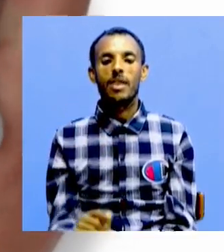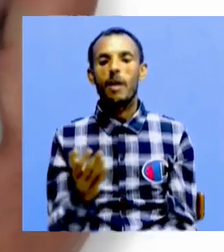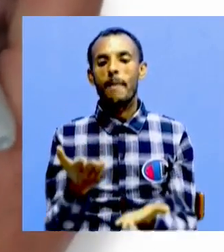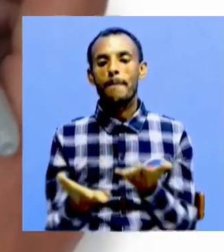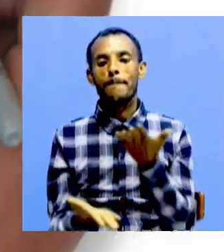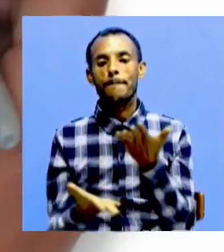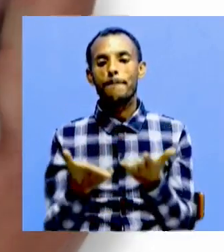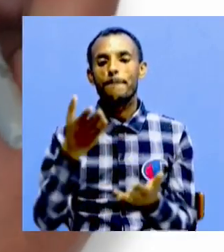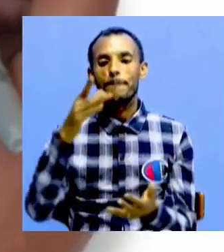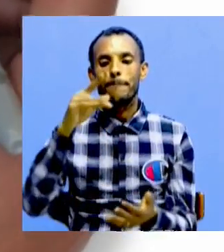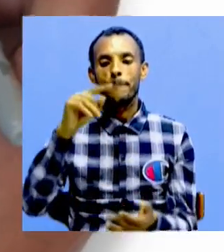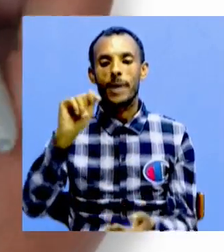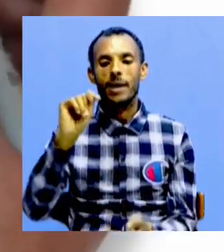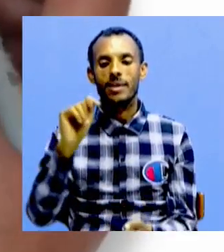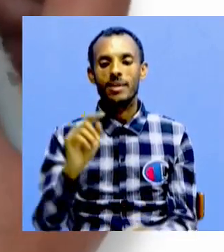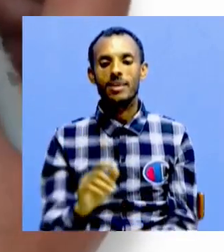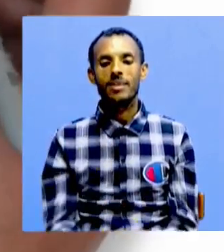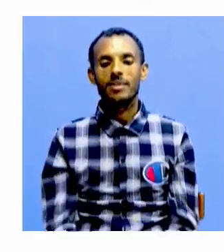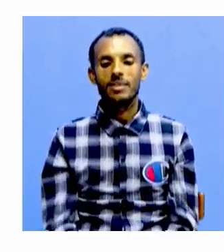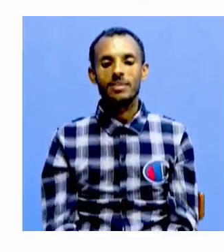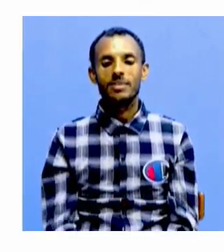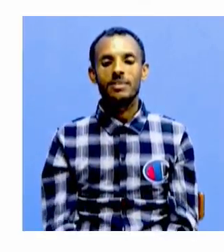might